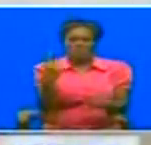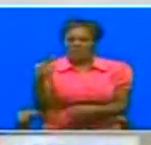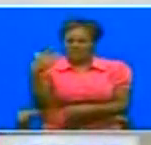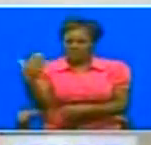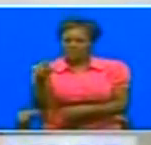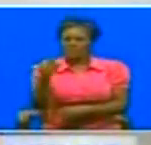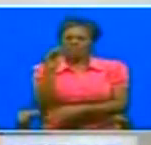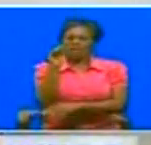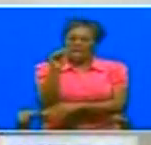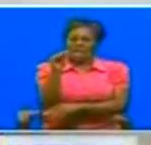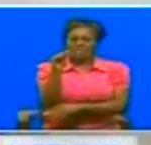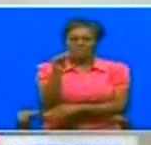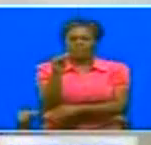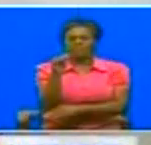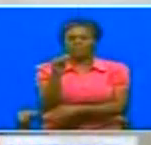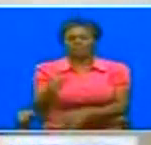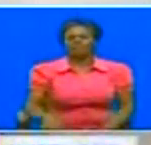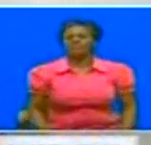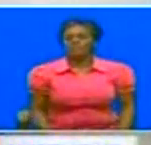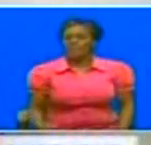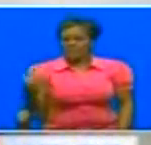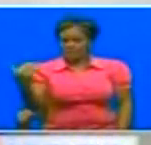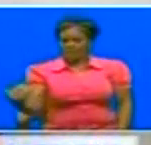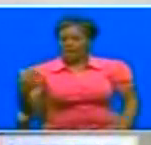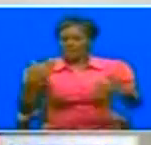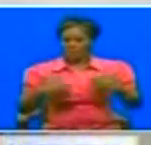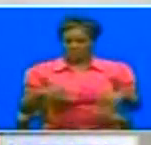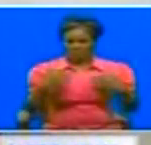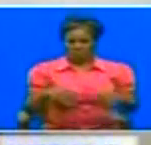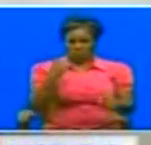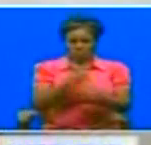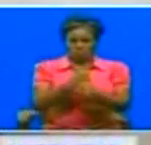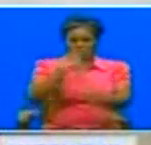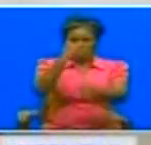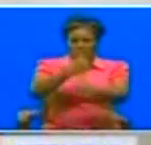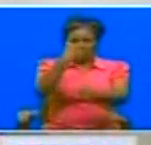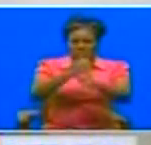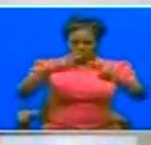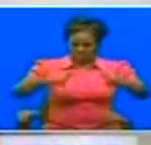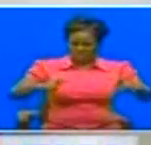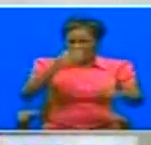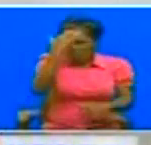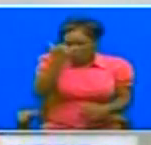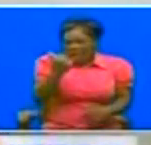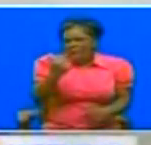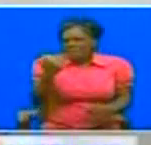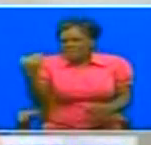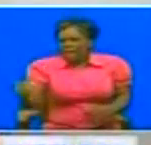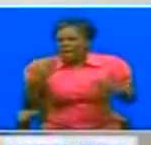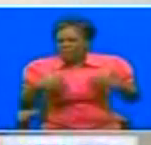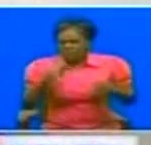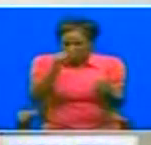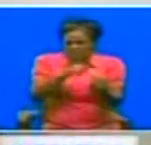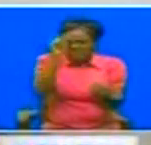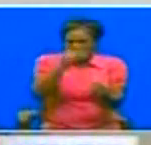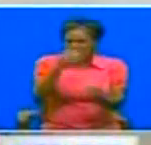have asked that I see. And the young people, and this we did out of an operational research. Why is it that young people don't want to come for treatment?